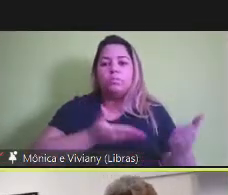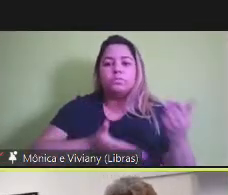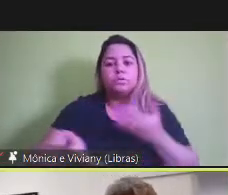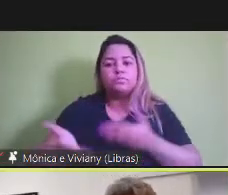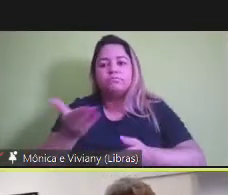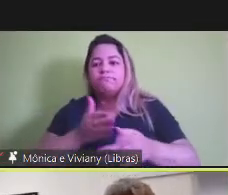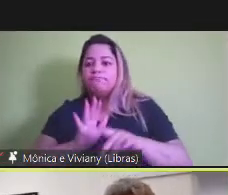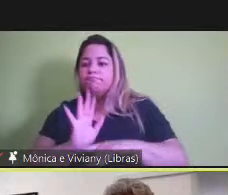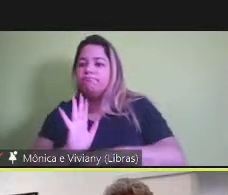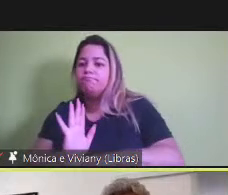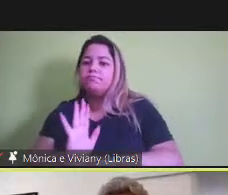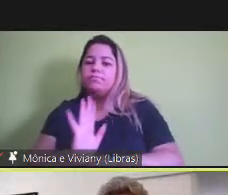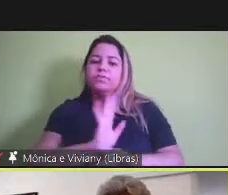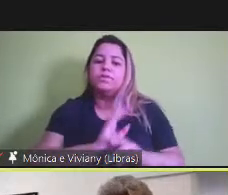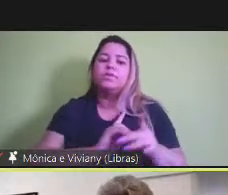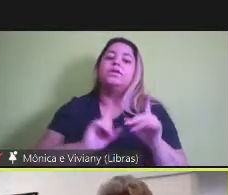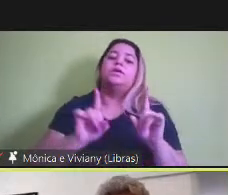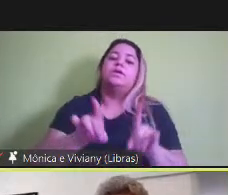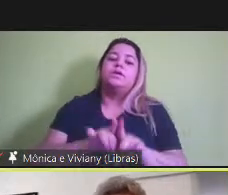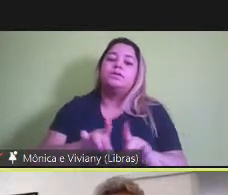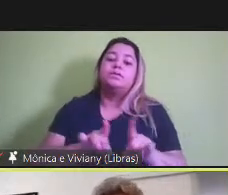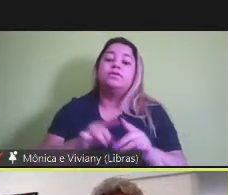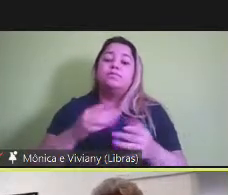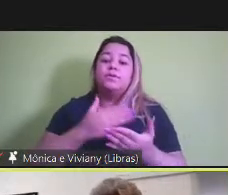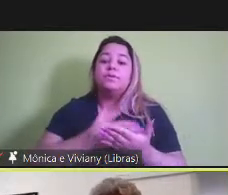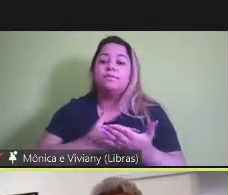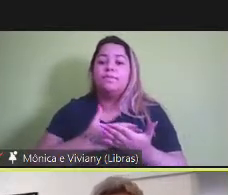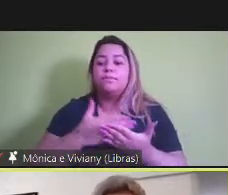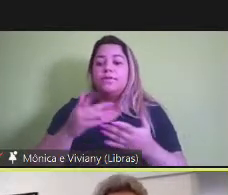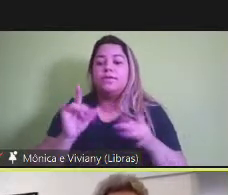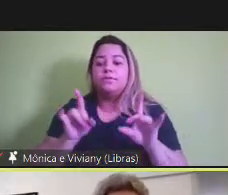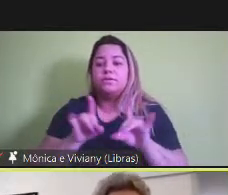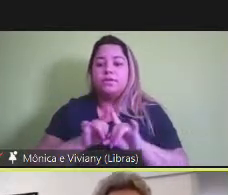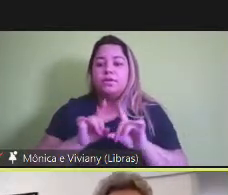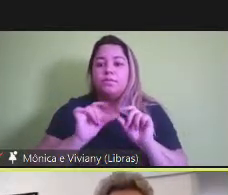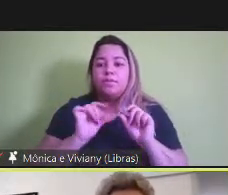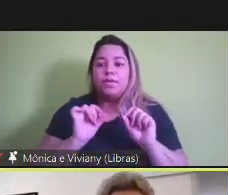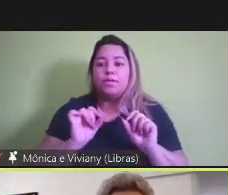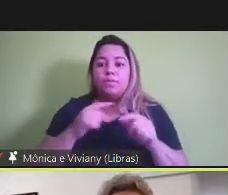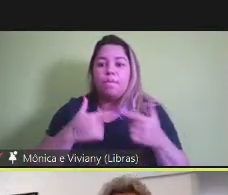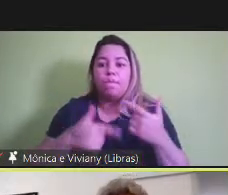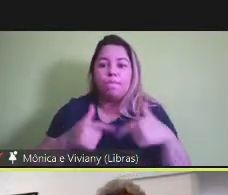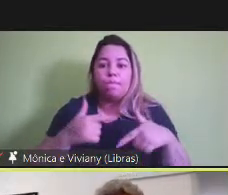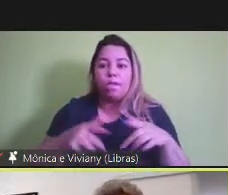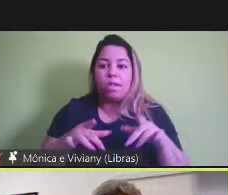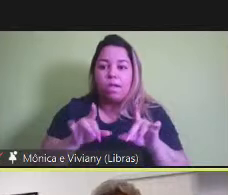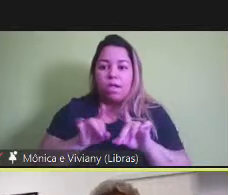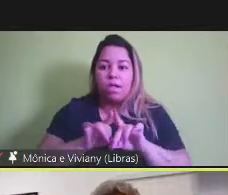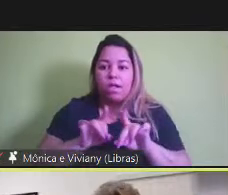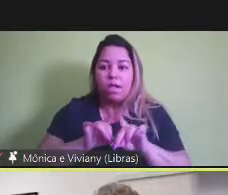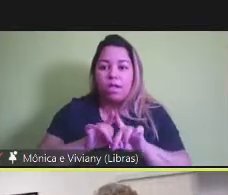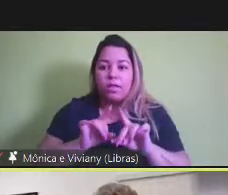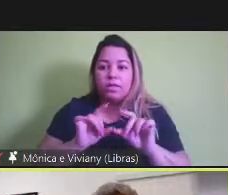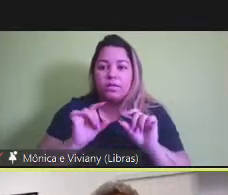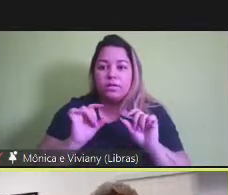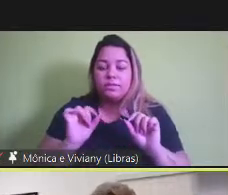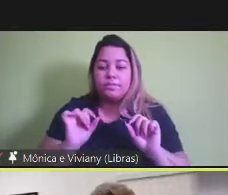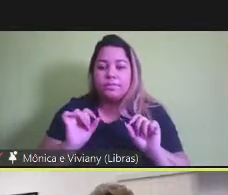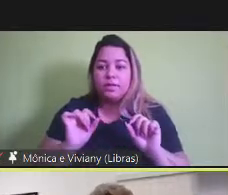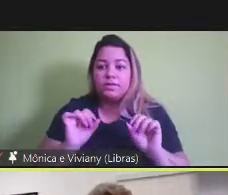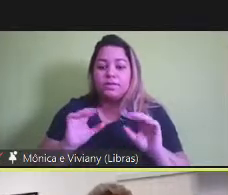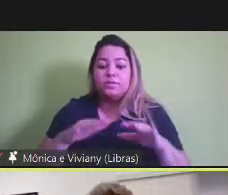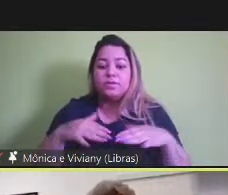logic, collaborative logic that is there, but it begins in those big small groups, that's those small work groups that I